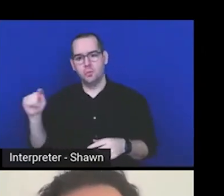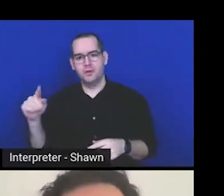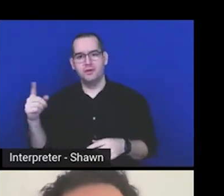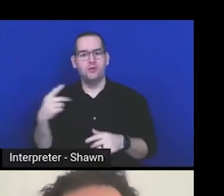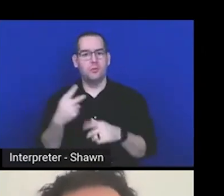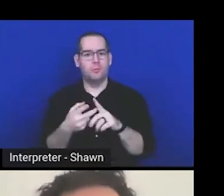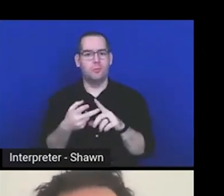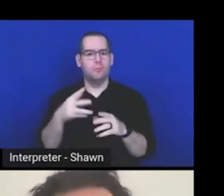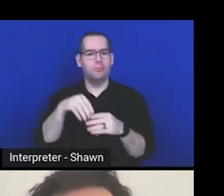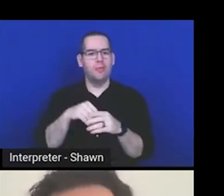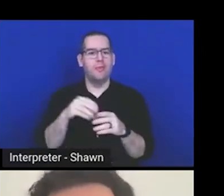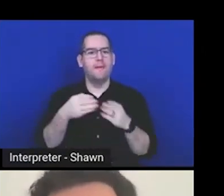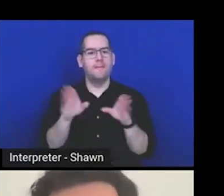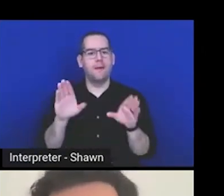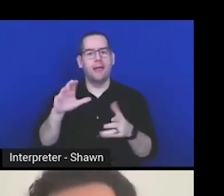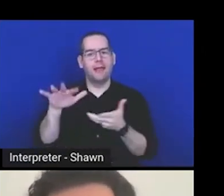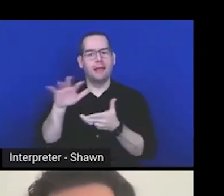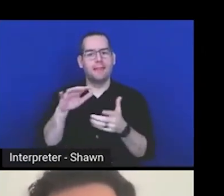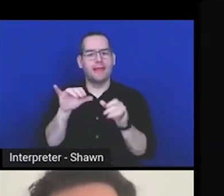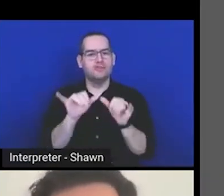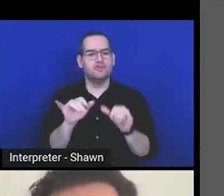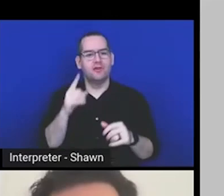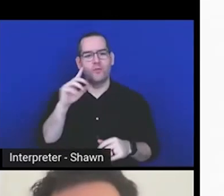Stanley. Next slide, please.